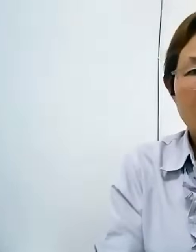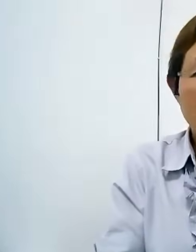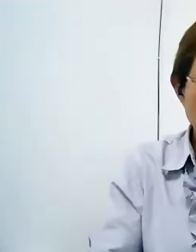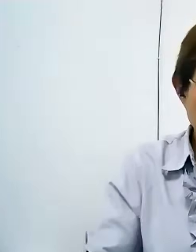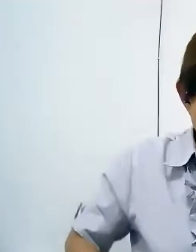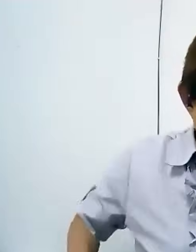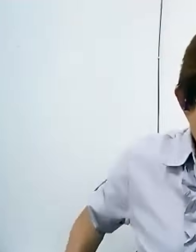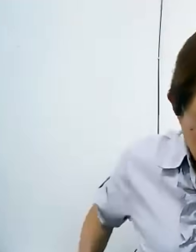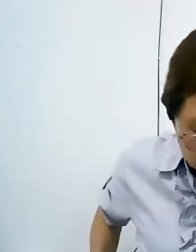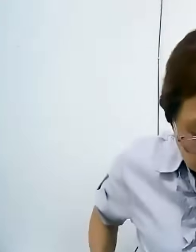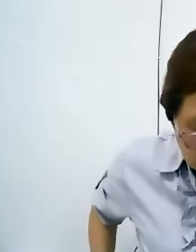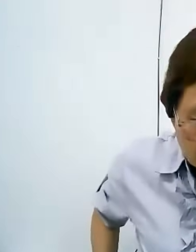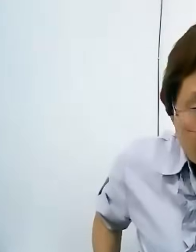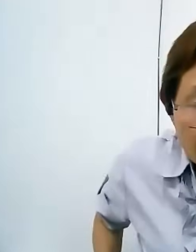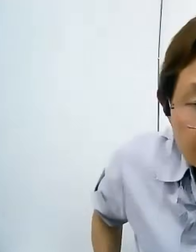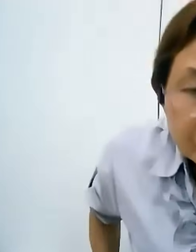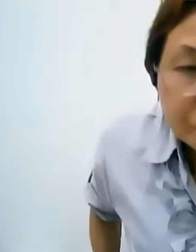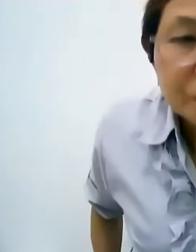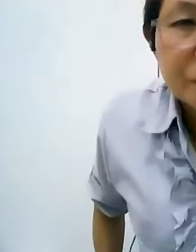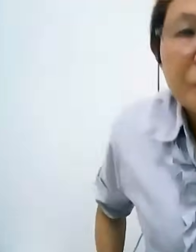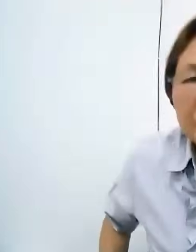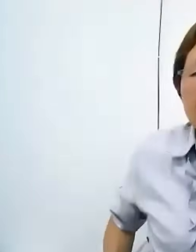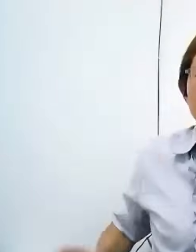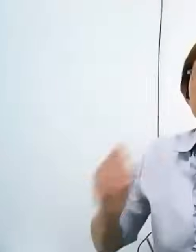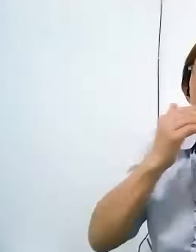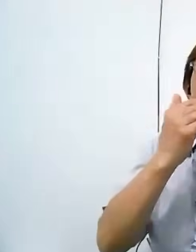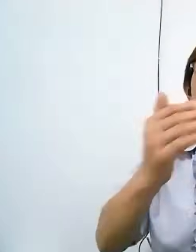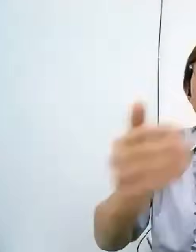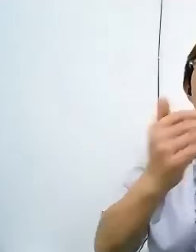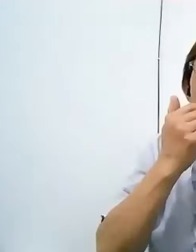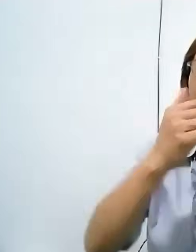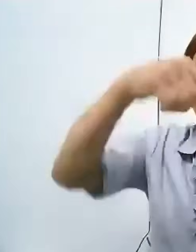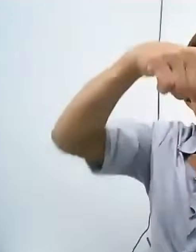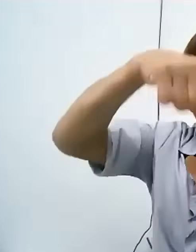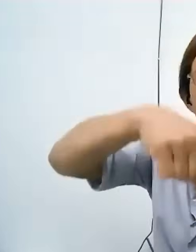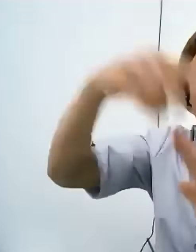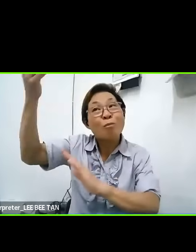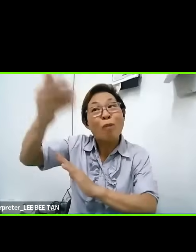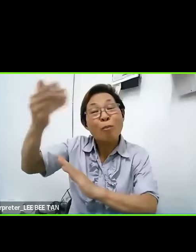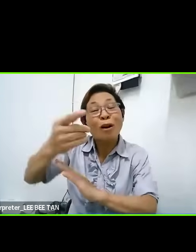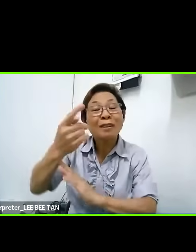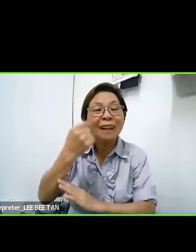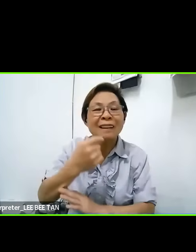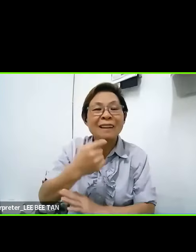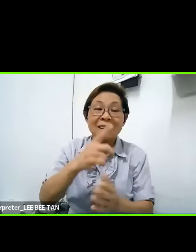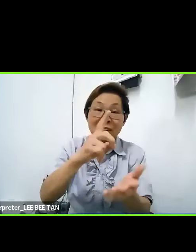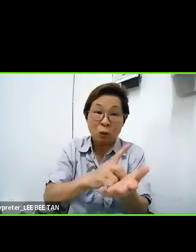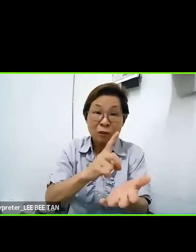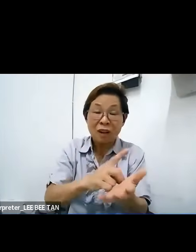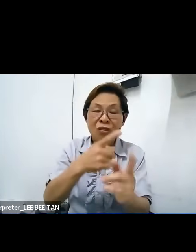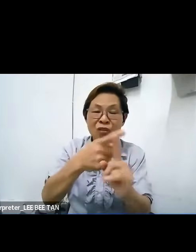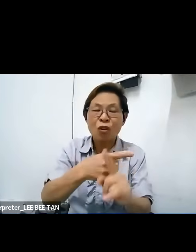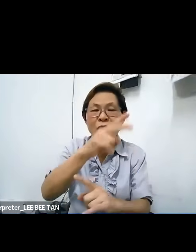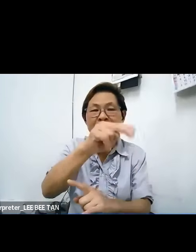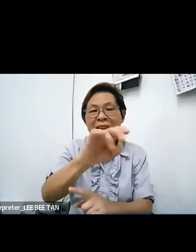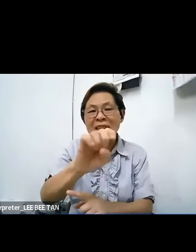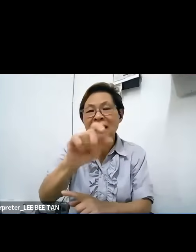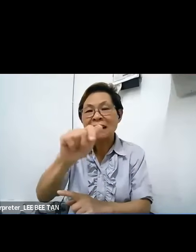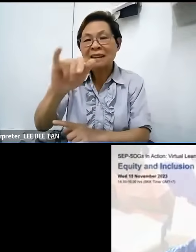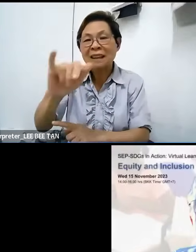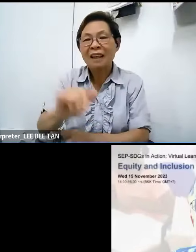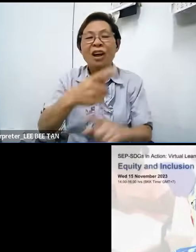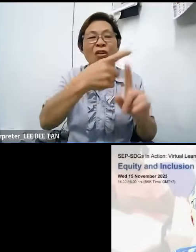Thank you, Dr. Dhruv Patel, for your insights there. Dr. Dhruv Patel from Nisai,